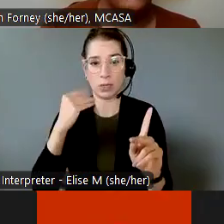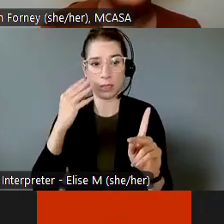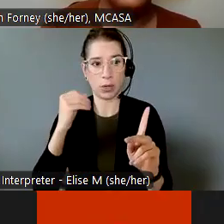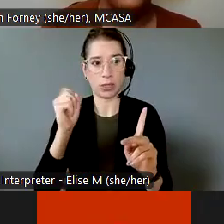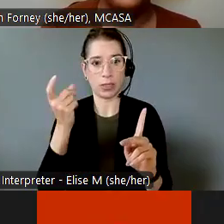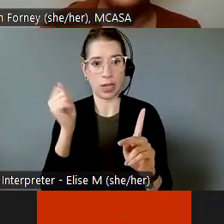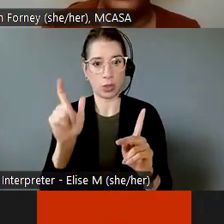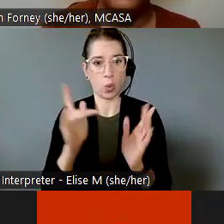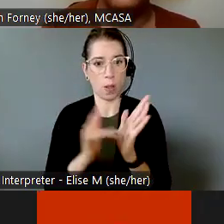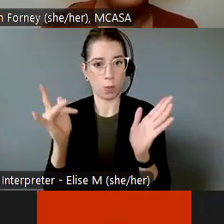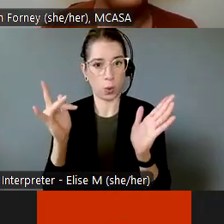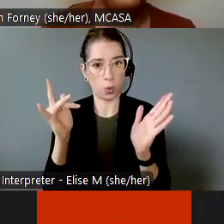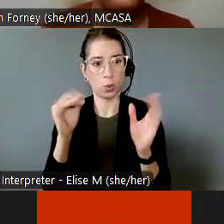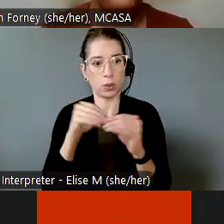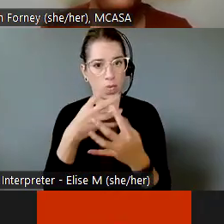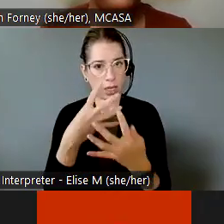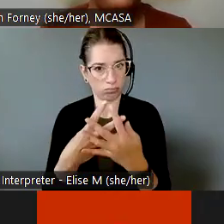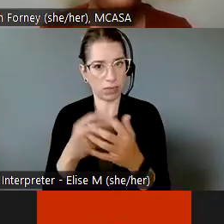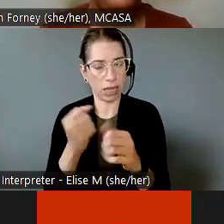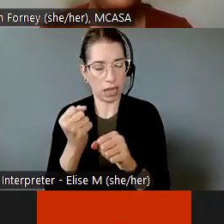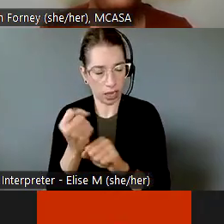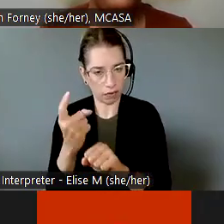behind bars every year.